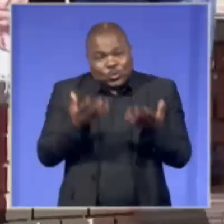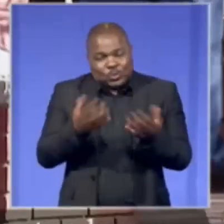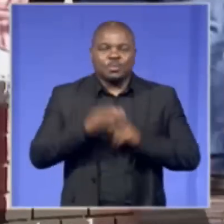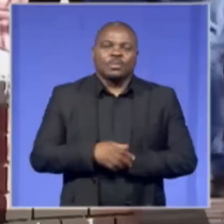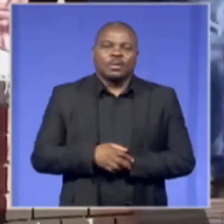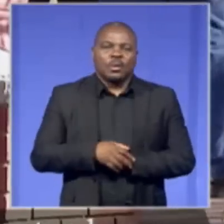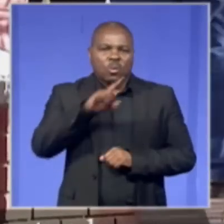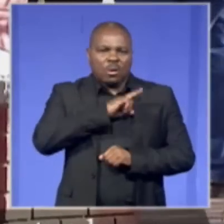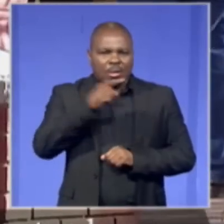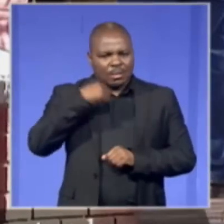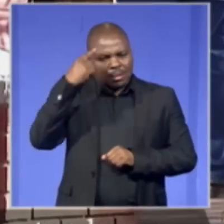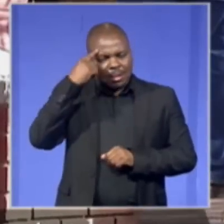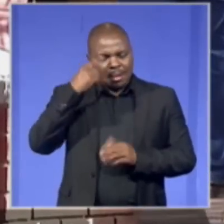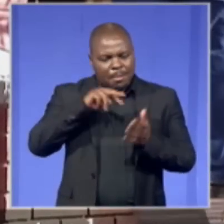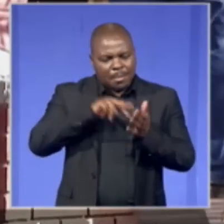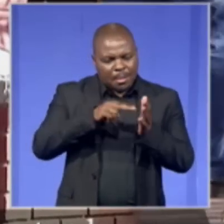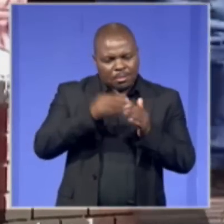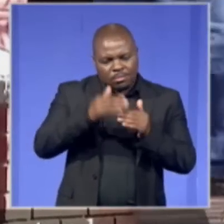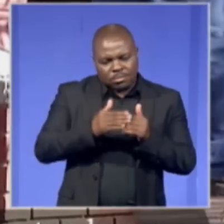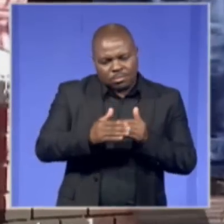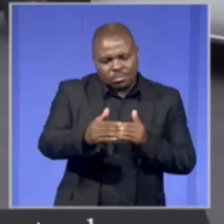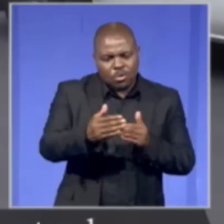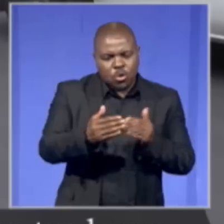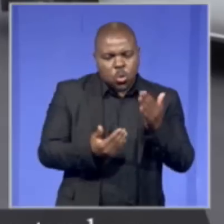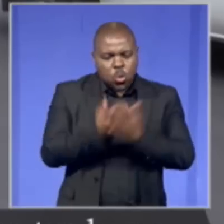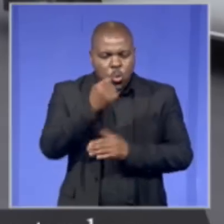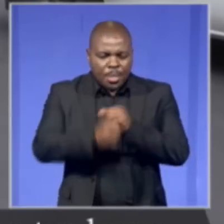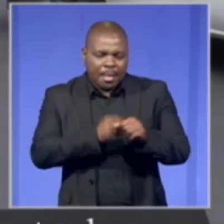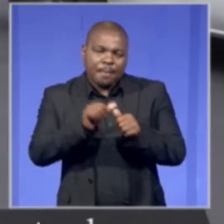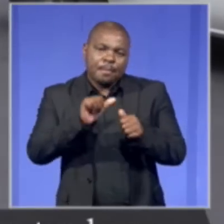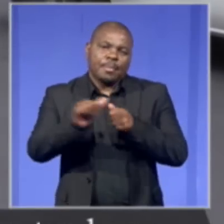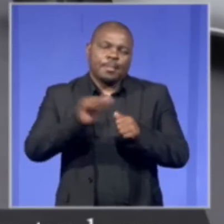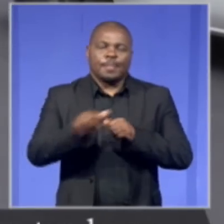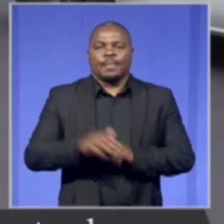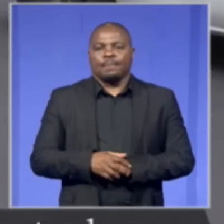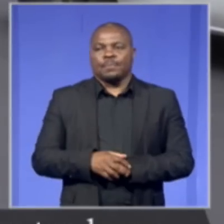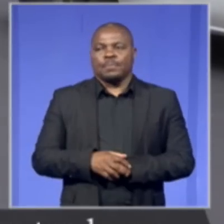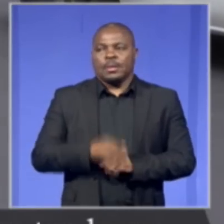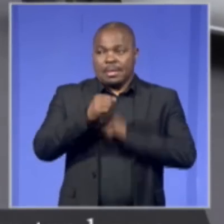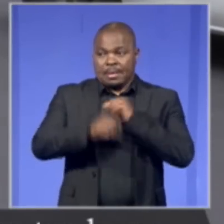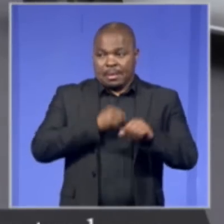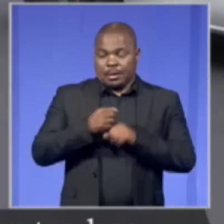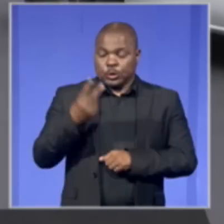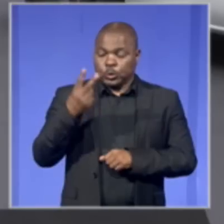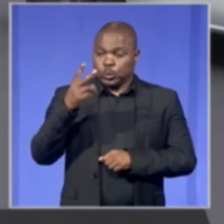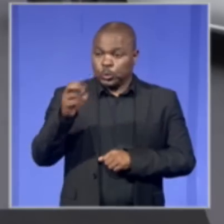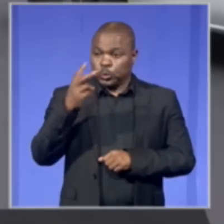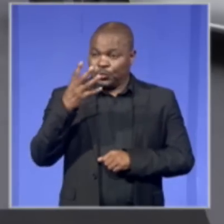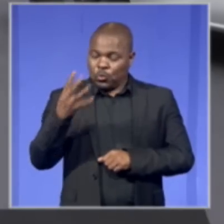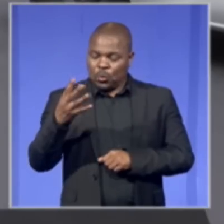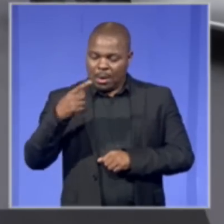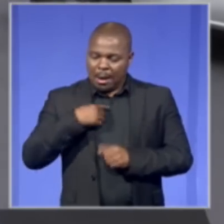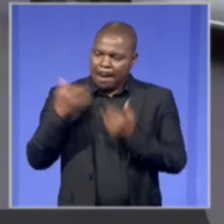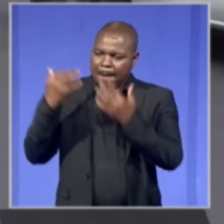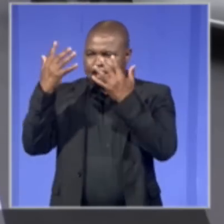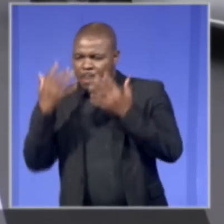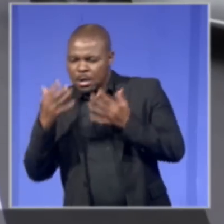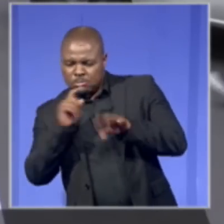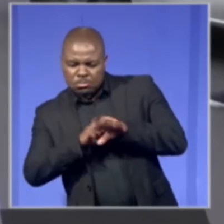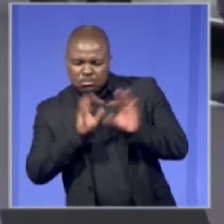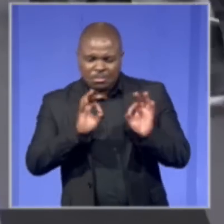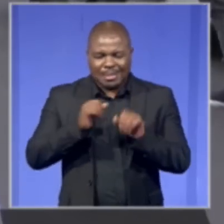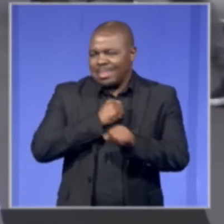gore ba kgone go bona ngwaga o mošwa o botoka. Ka 2024 phoso ke dirileng ke go sa dire budget ya ka nako